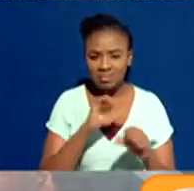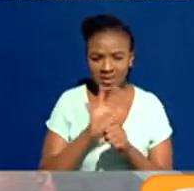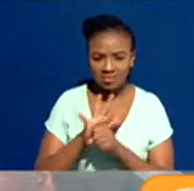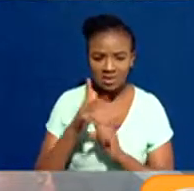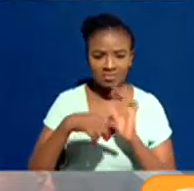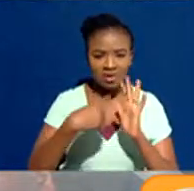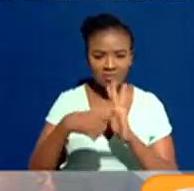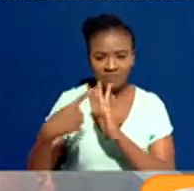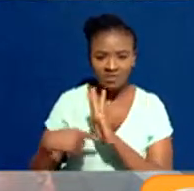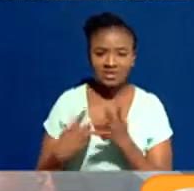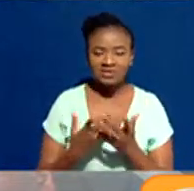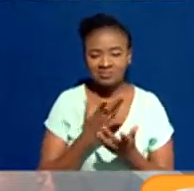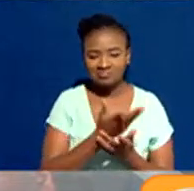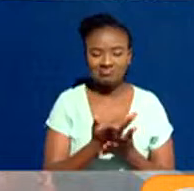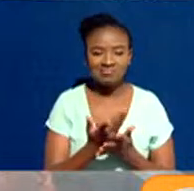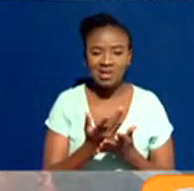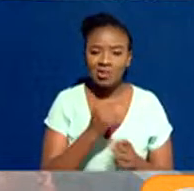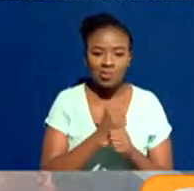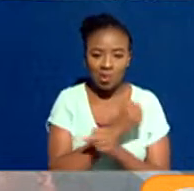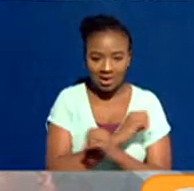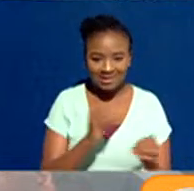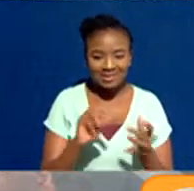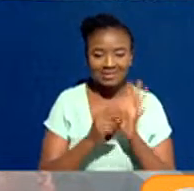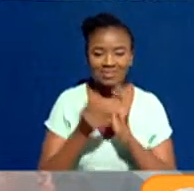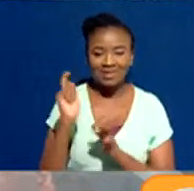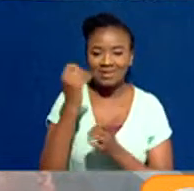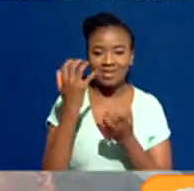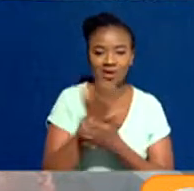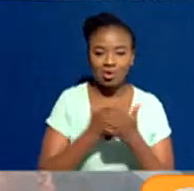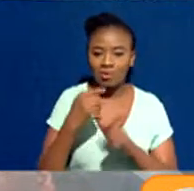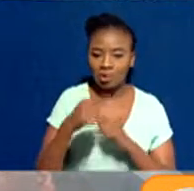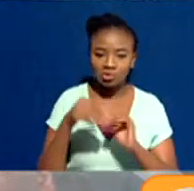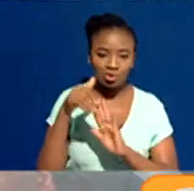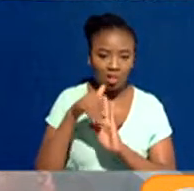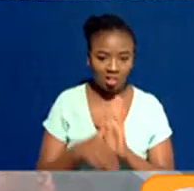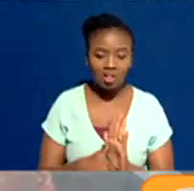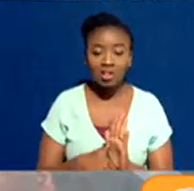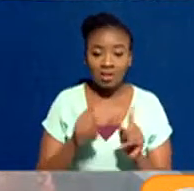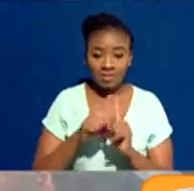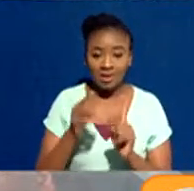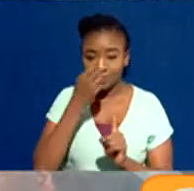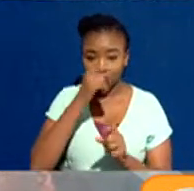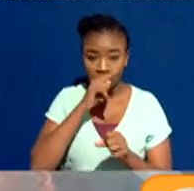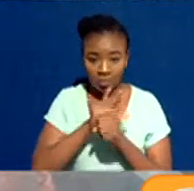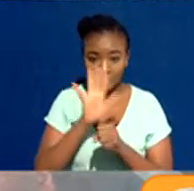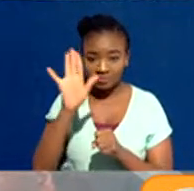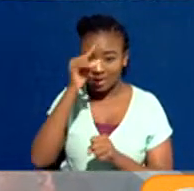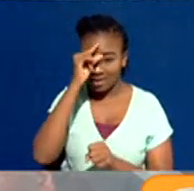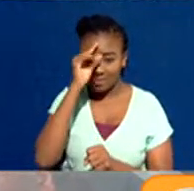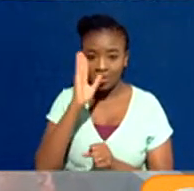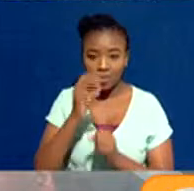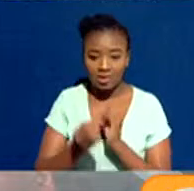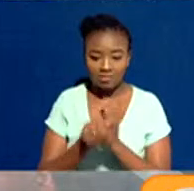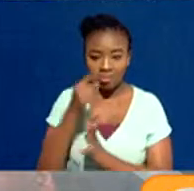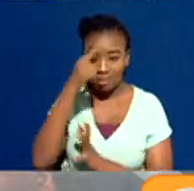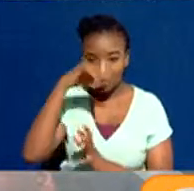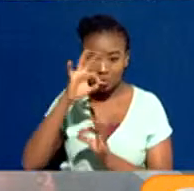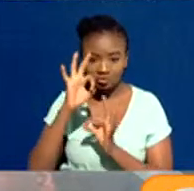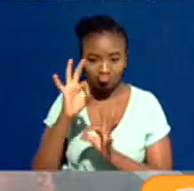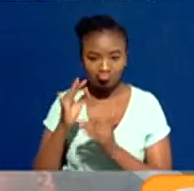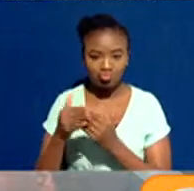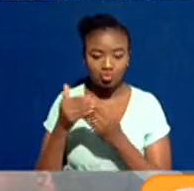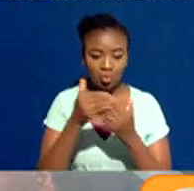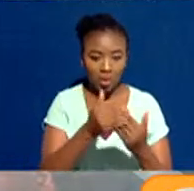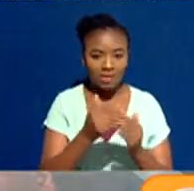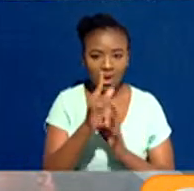to the Kenyan economy. The president saying his government would create a favorable policy environment for local